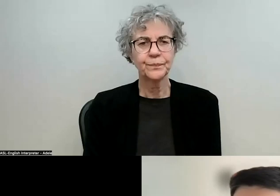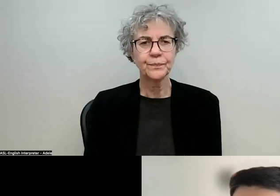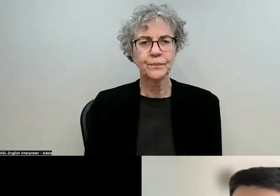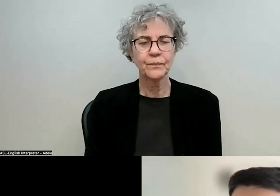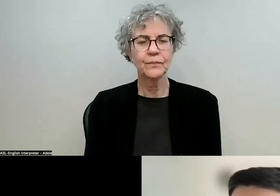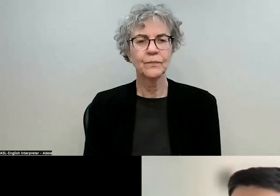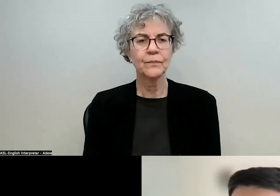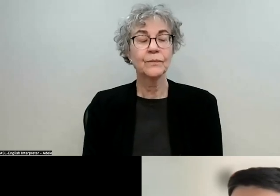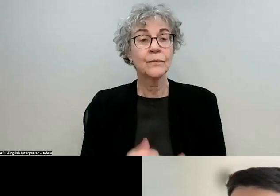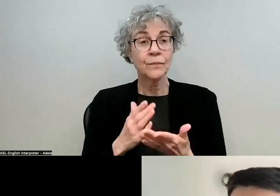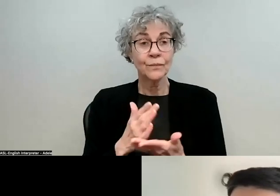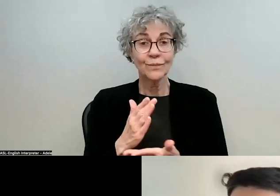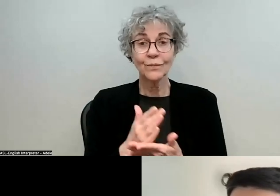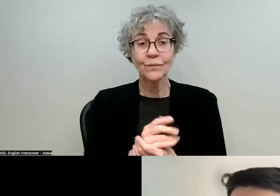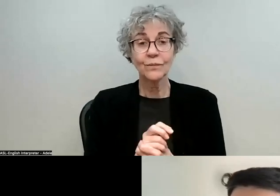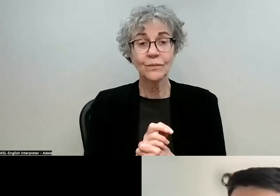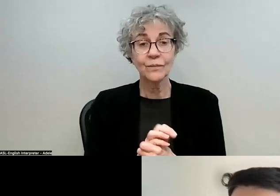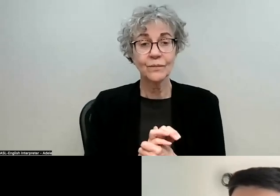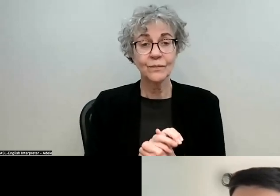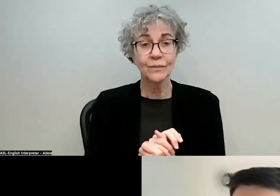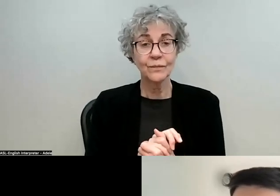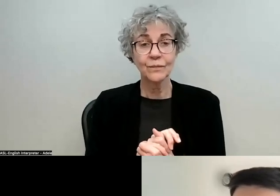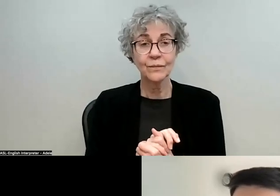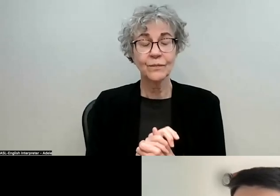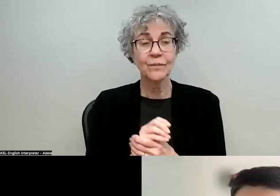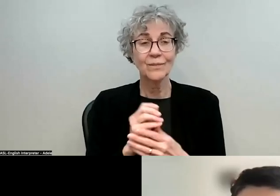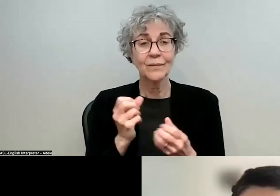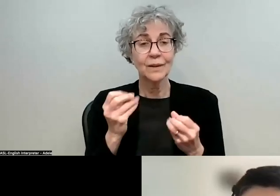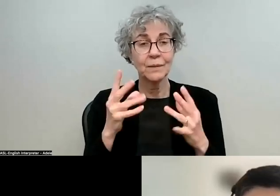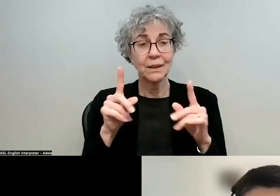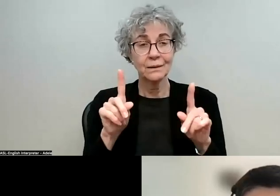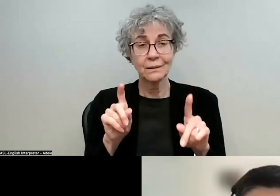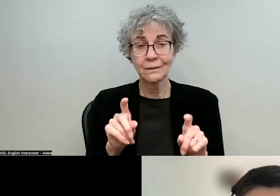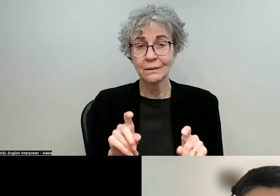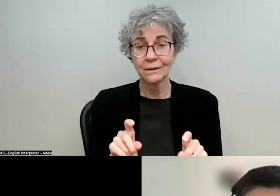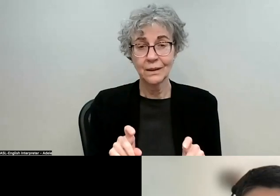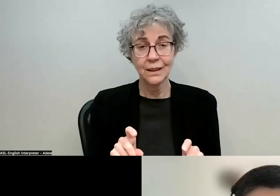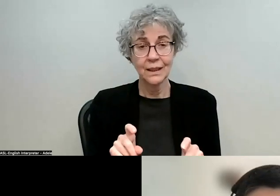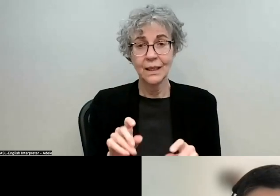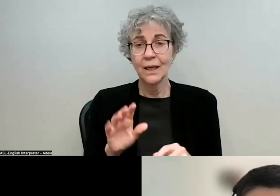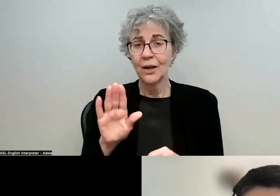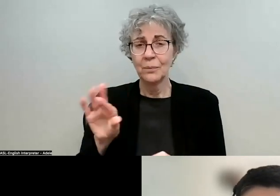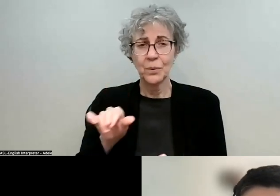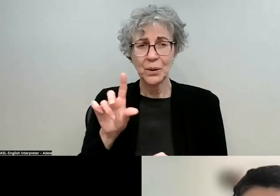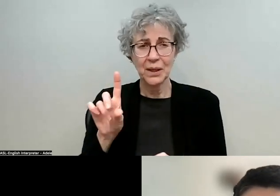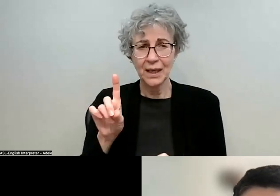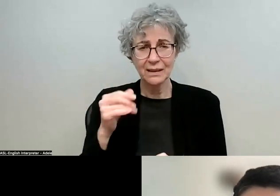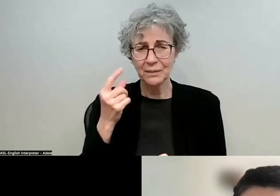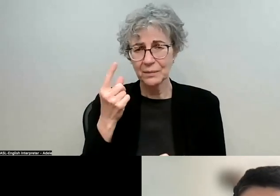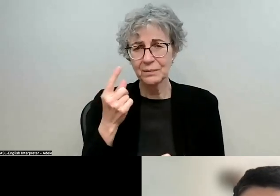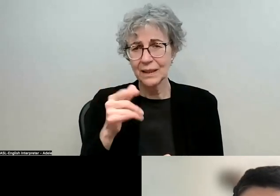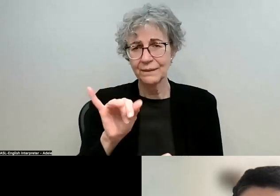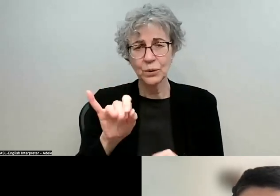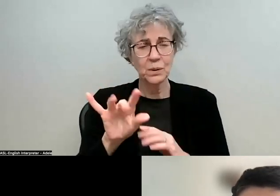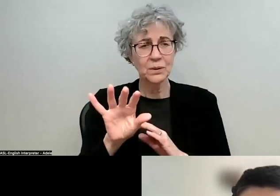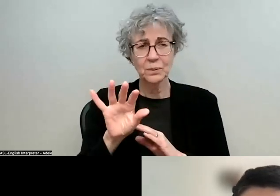All right, and yeah, so I know we have a lot of questions coming in. Brad, I'm wondering if maybe you want to